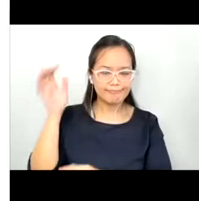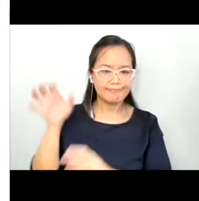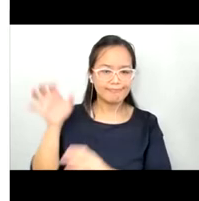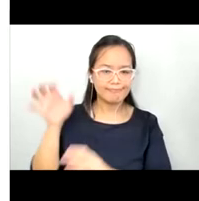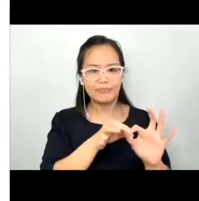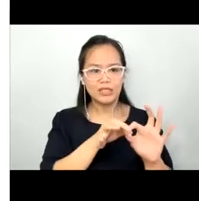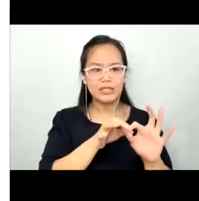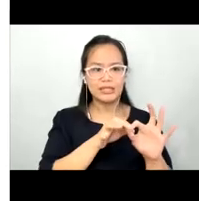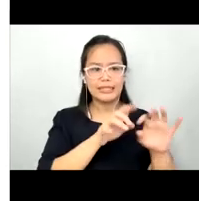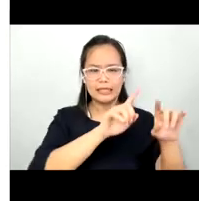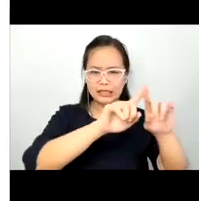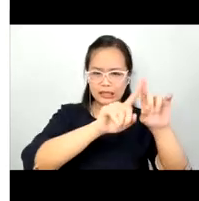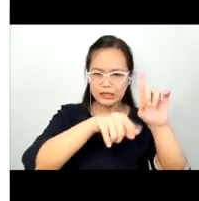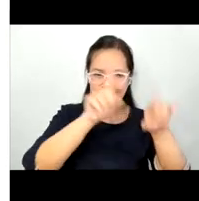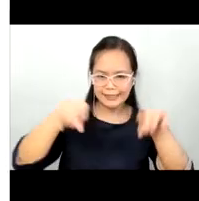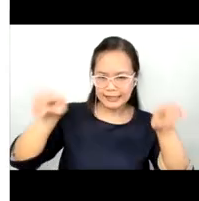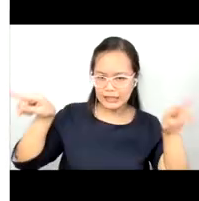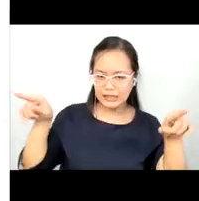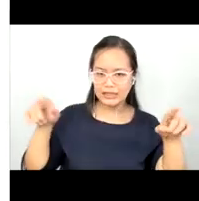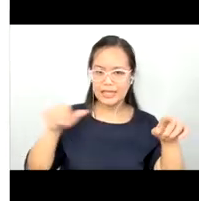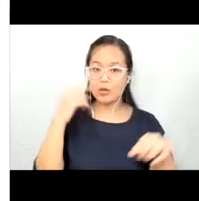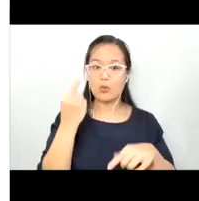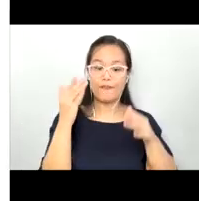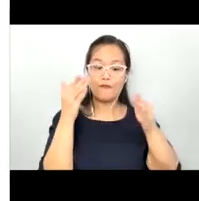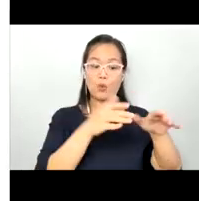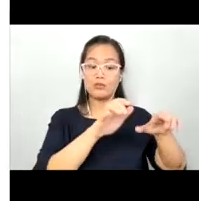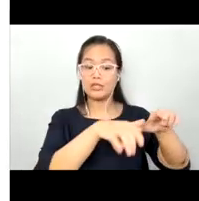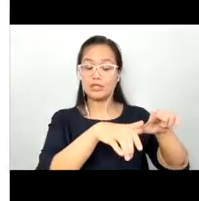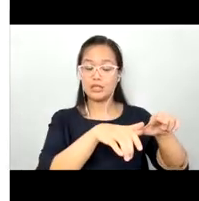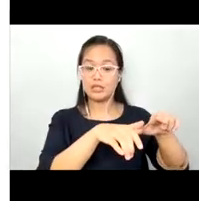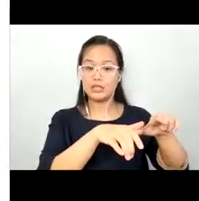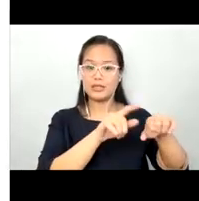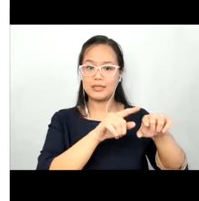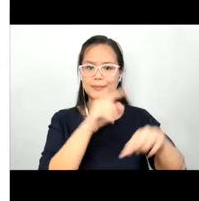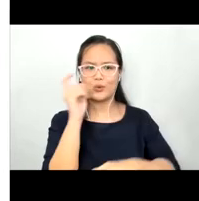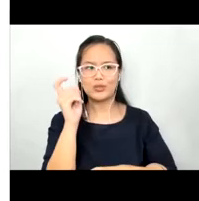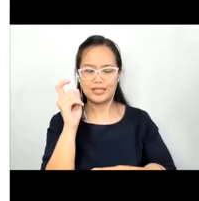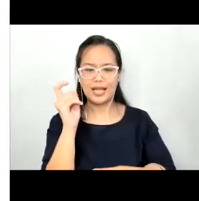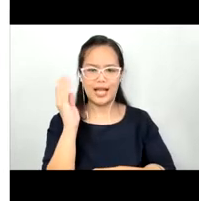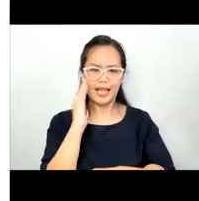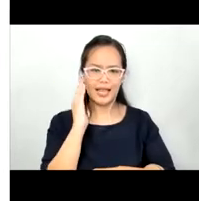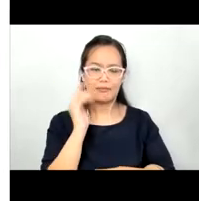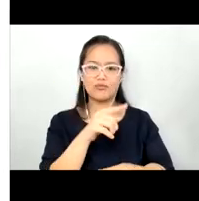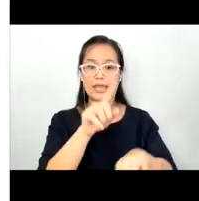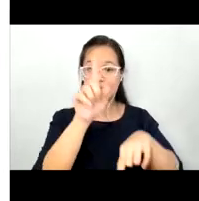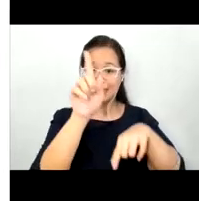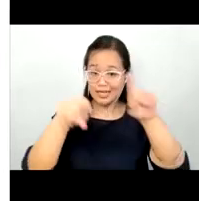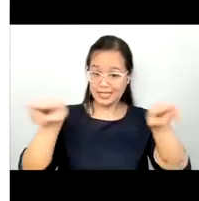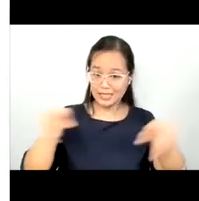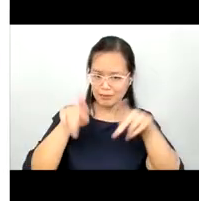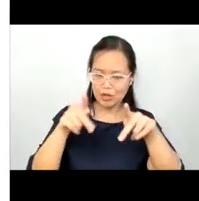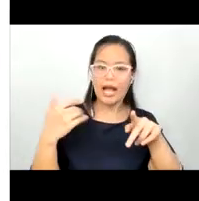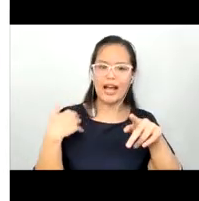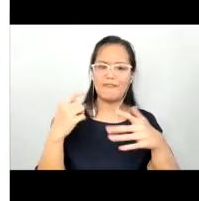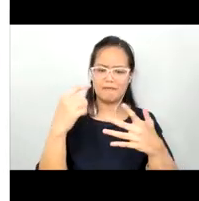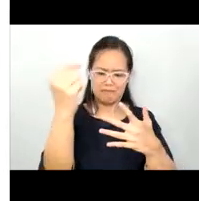sensitivity in relation to diversity and not just to focus on disability, because definitely diversity includes